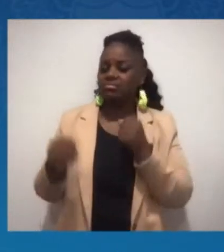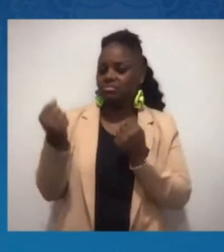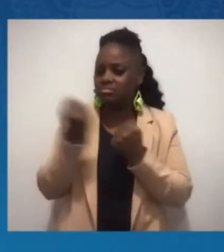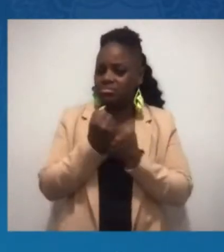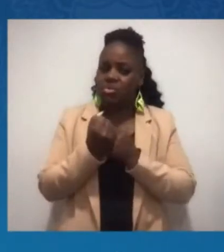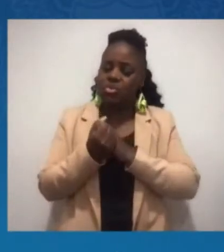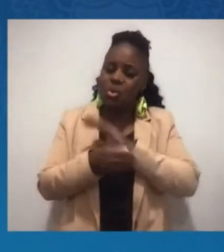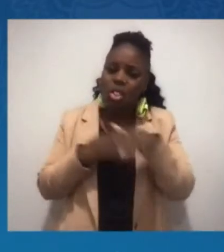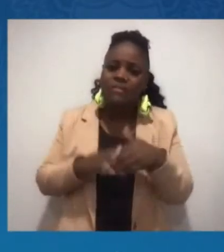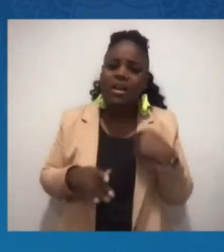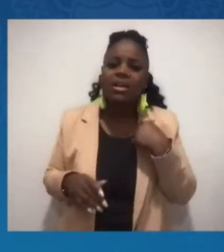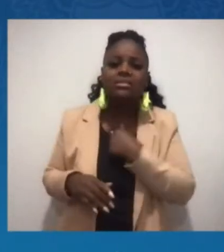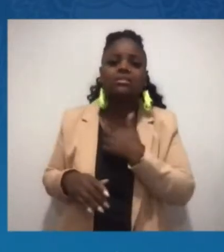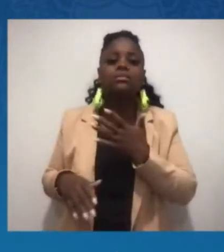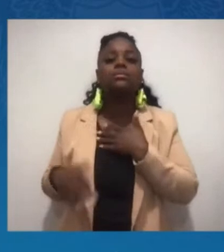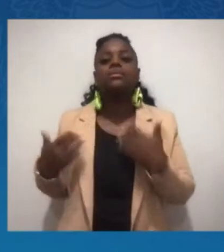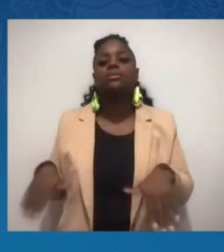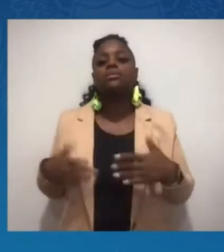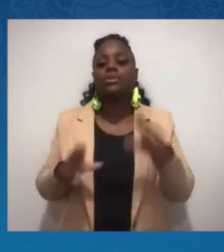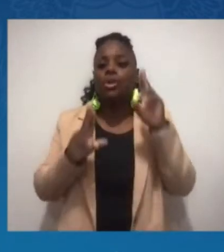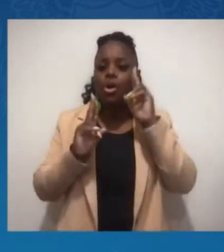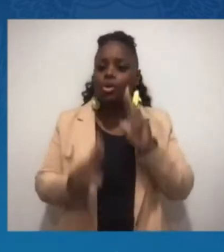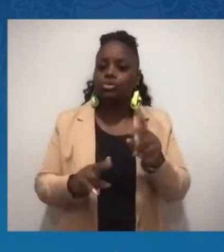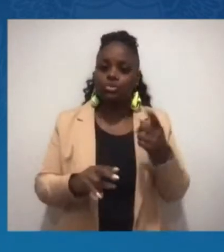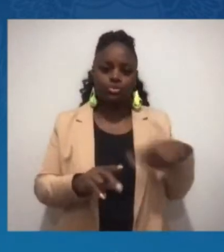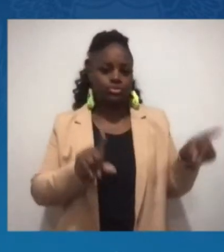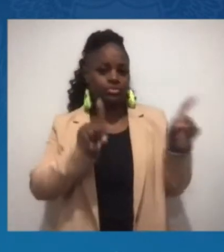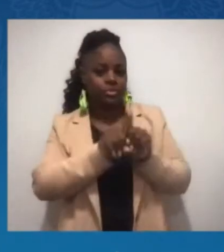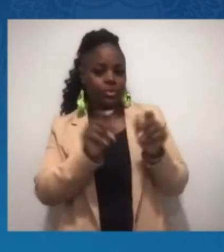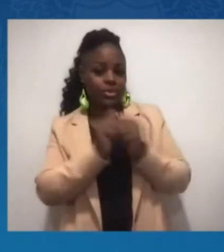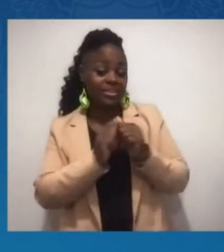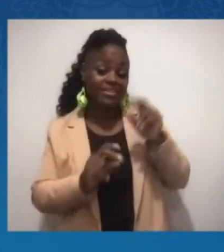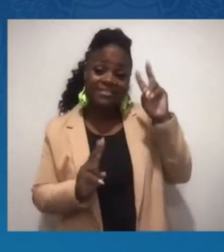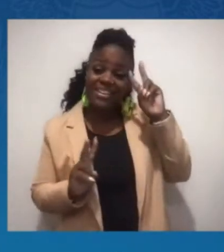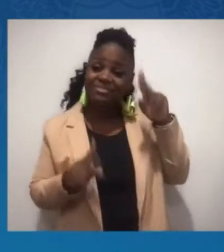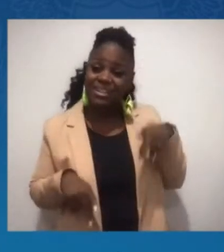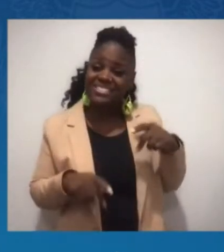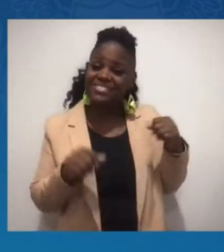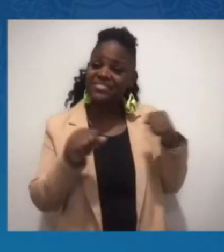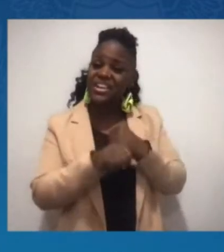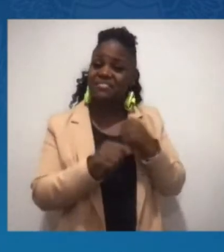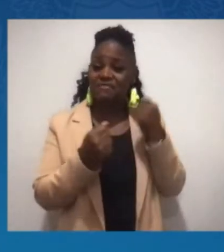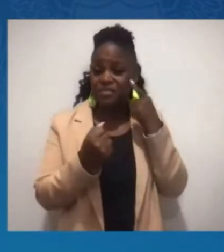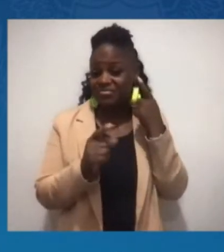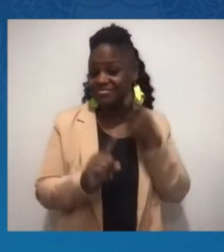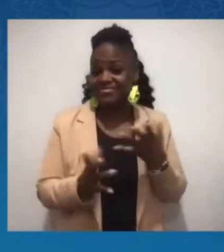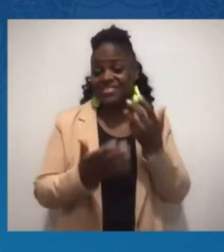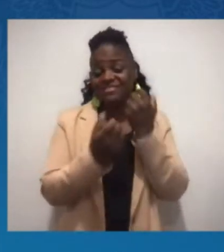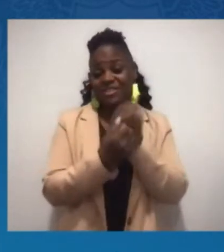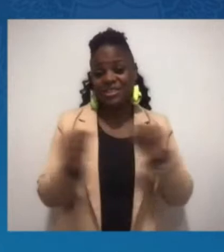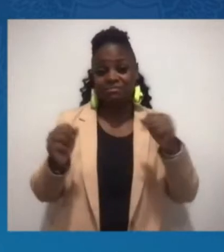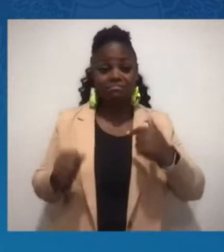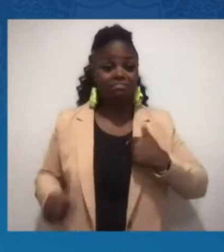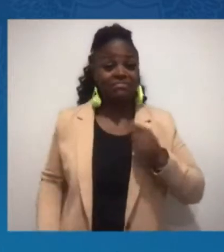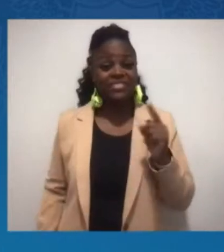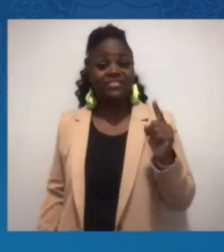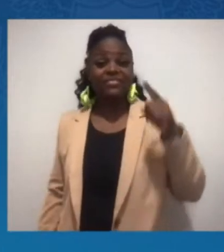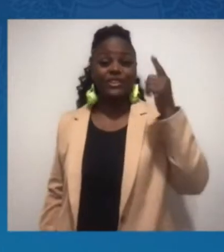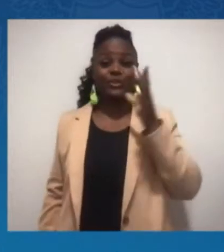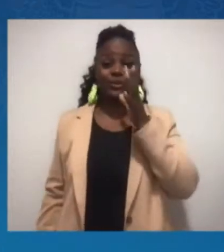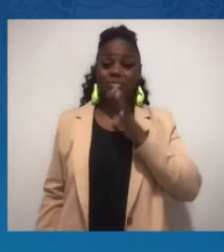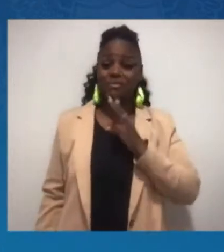for freedom. On a personal note, I'm the first woman of color and woman of South Asian descent to serve as the president of